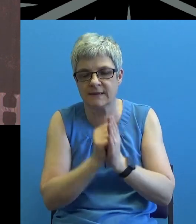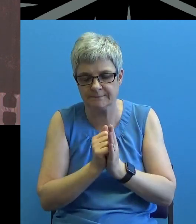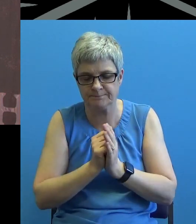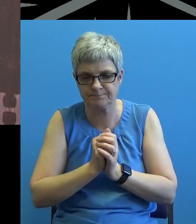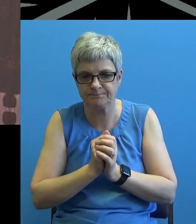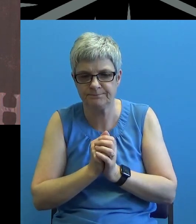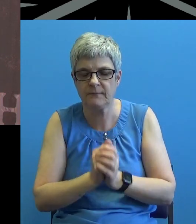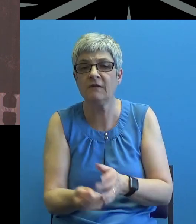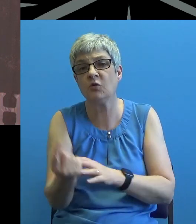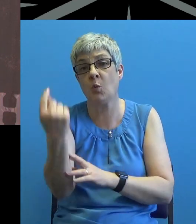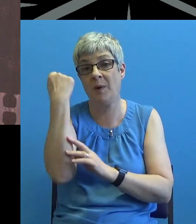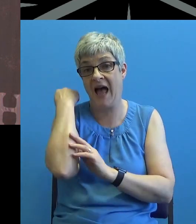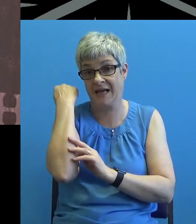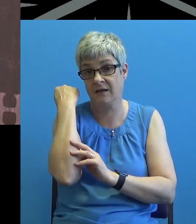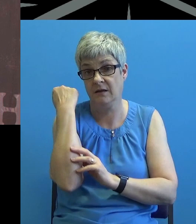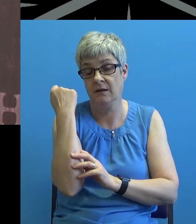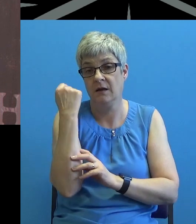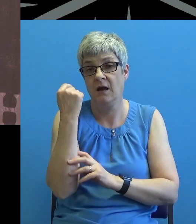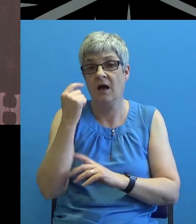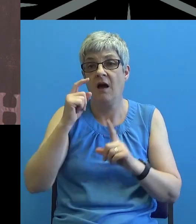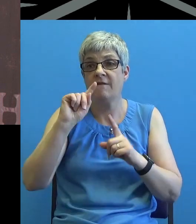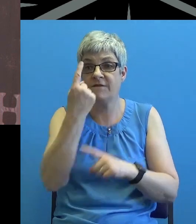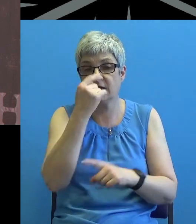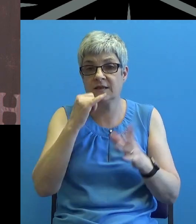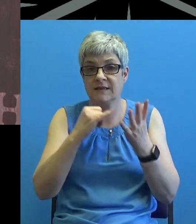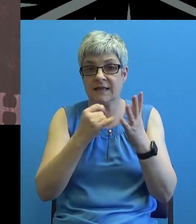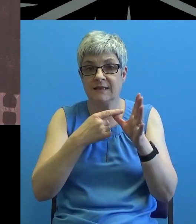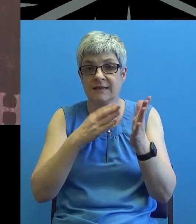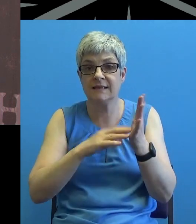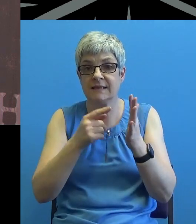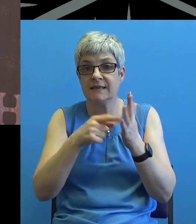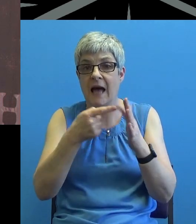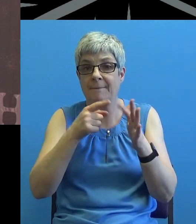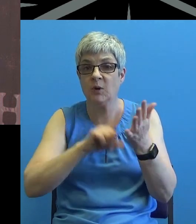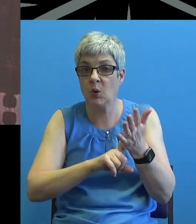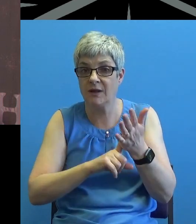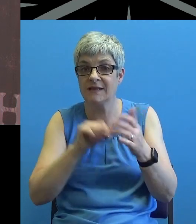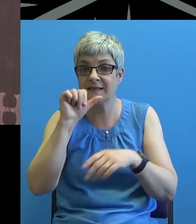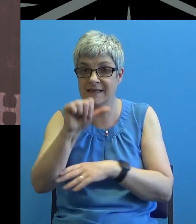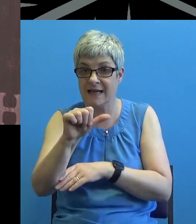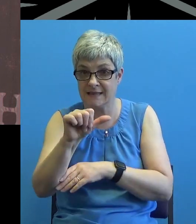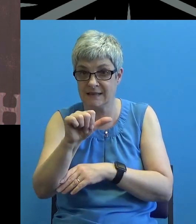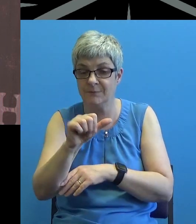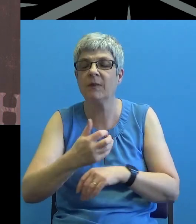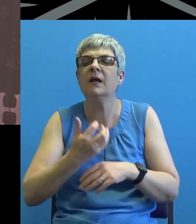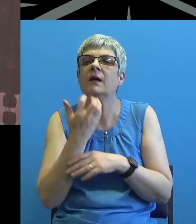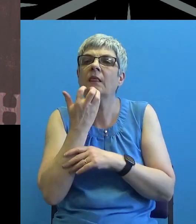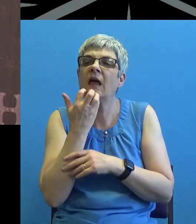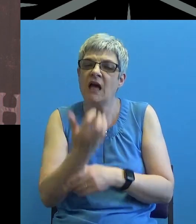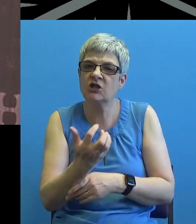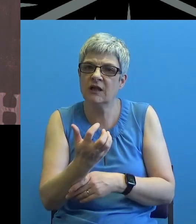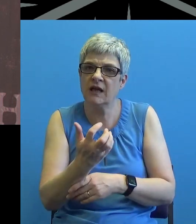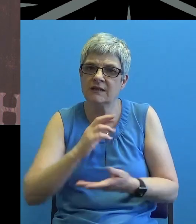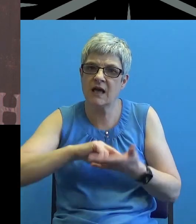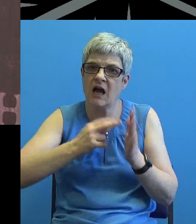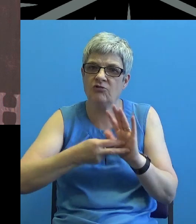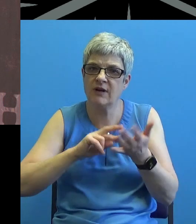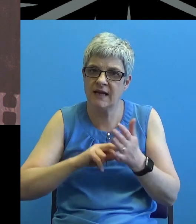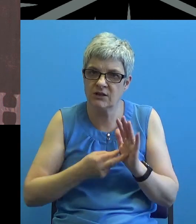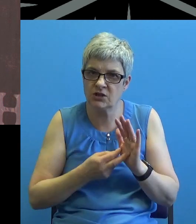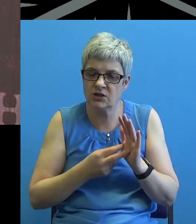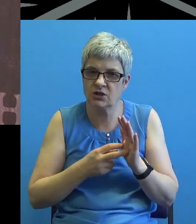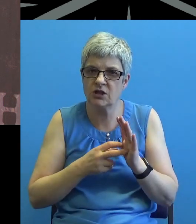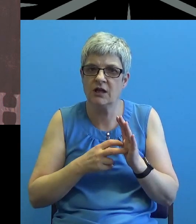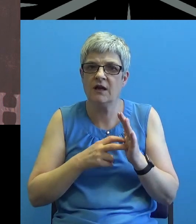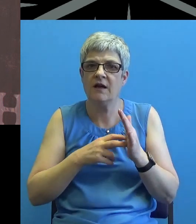If you jump back with me to 1 Samuel 6, we get a story here about the Israelites arranging the removal and the